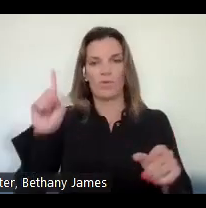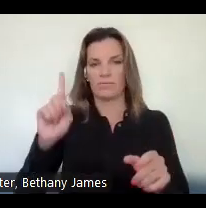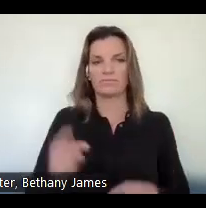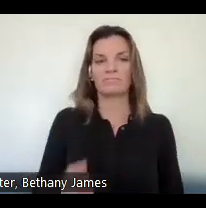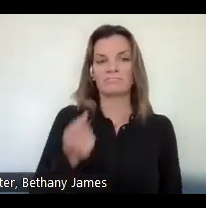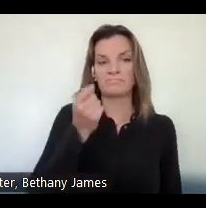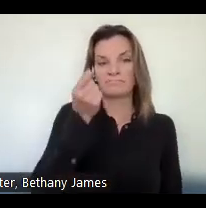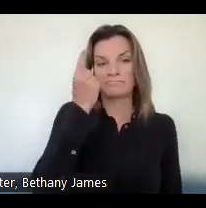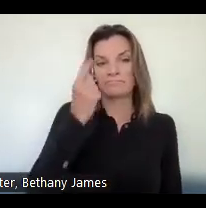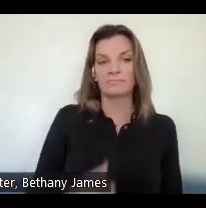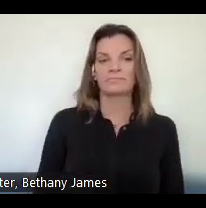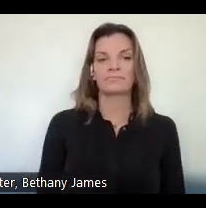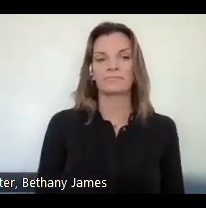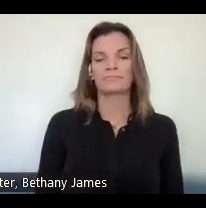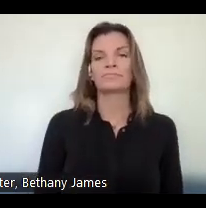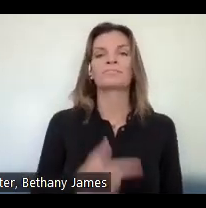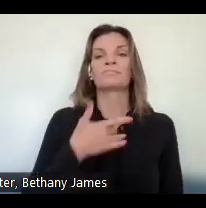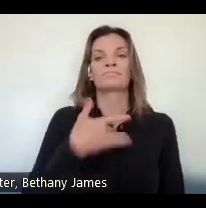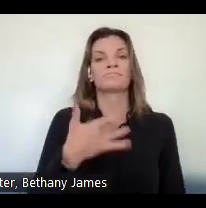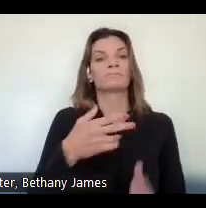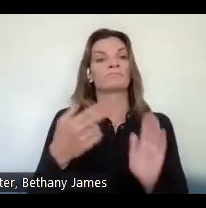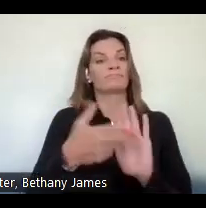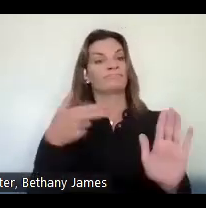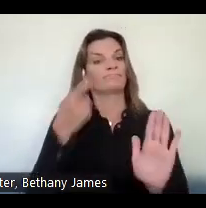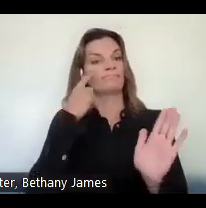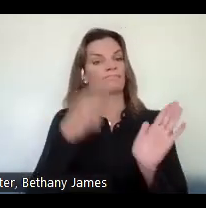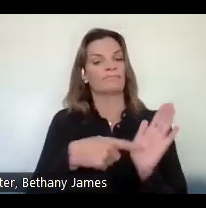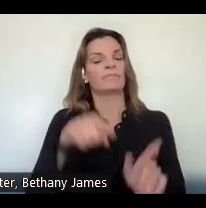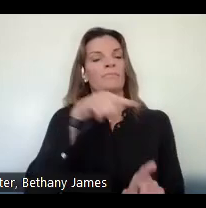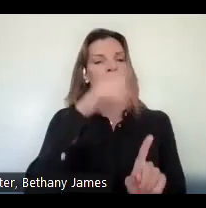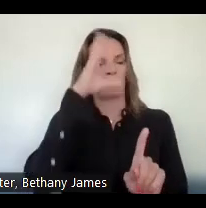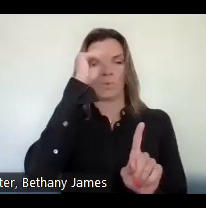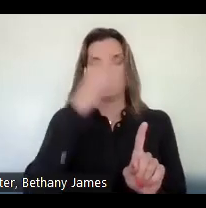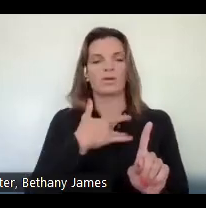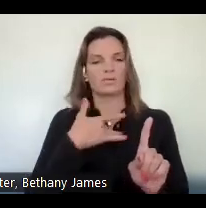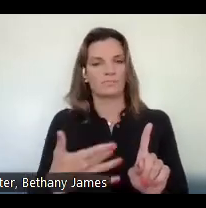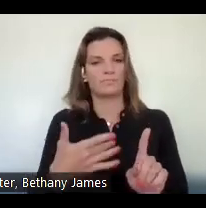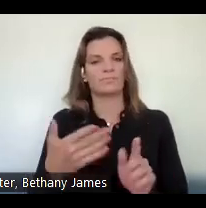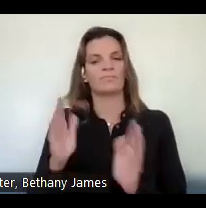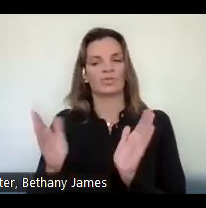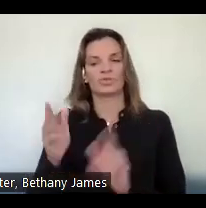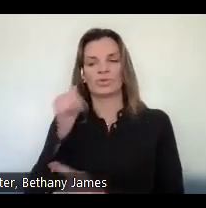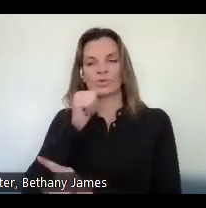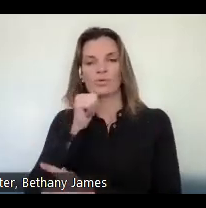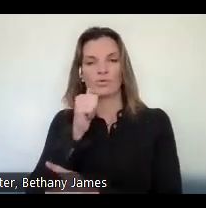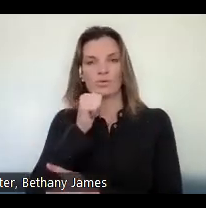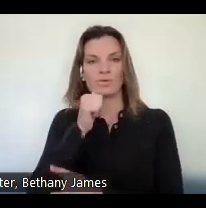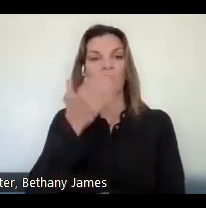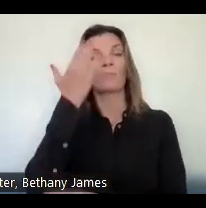reasons is because girls seem to be more social, and so they often get diagnosed